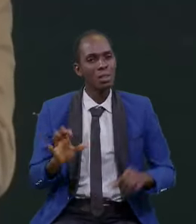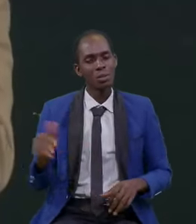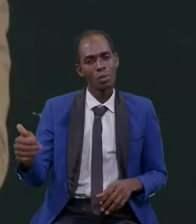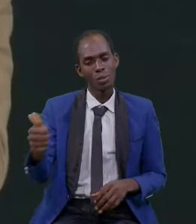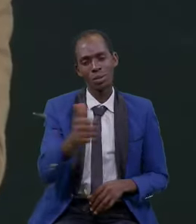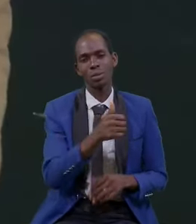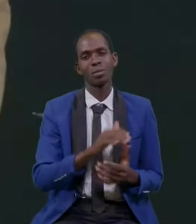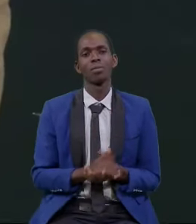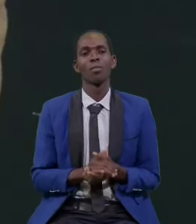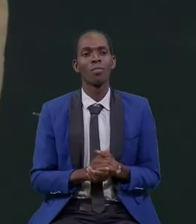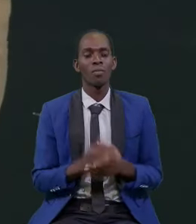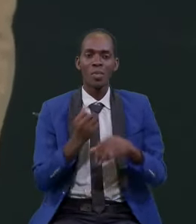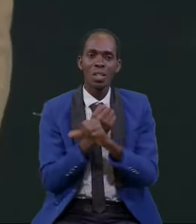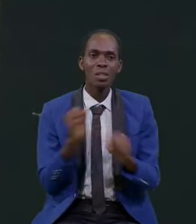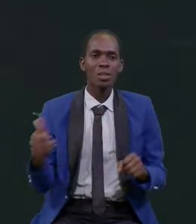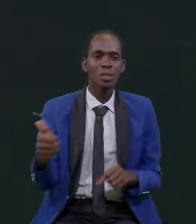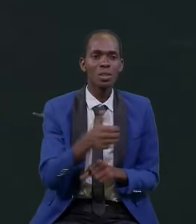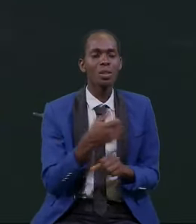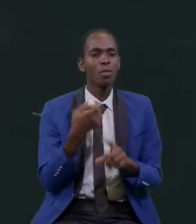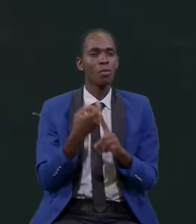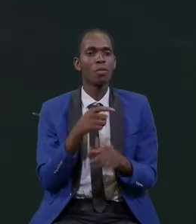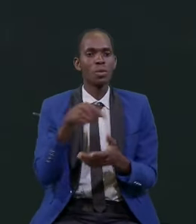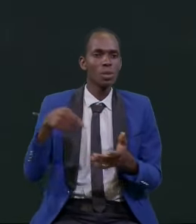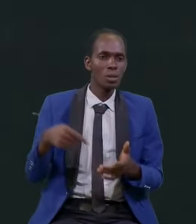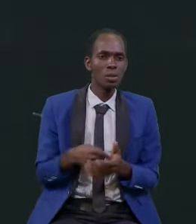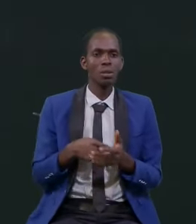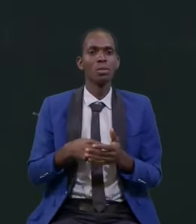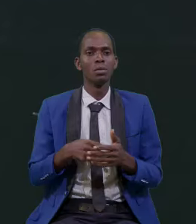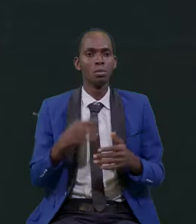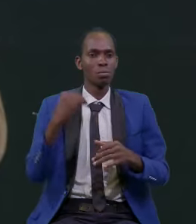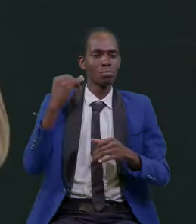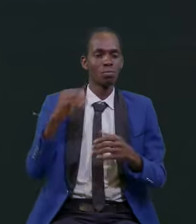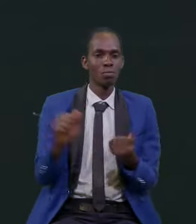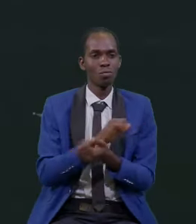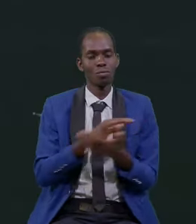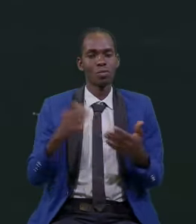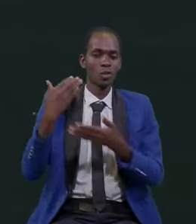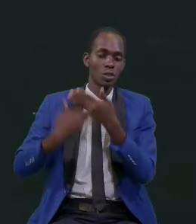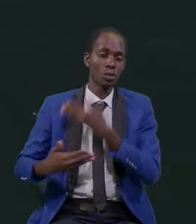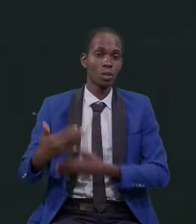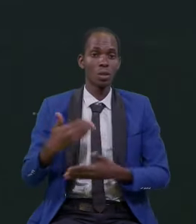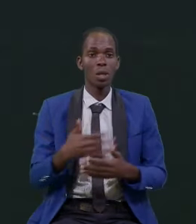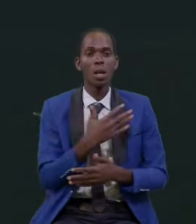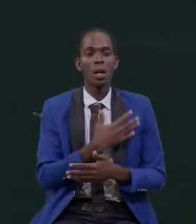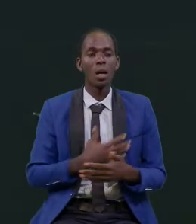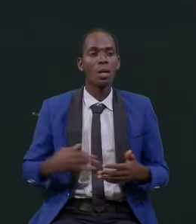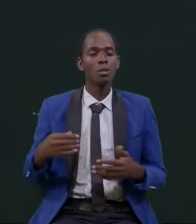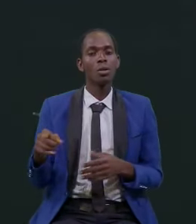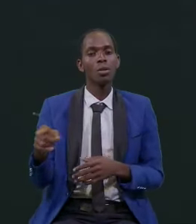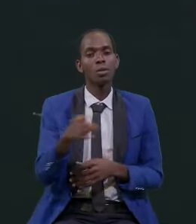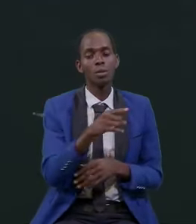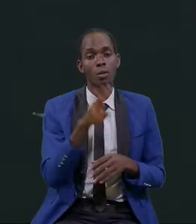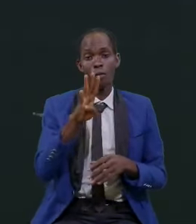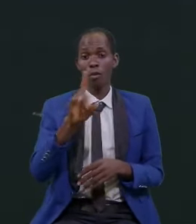from this untoward generation. Verse 41. And they that gladly